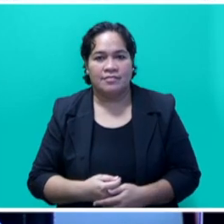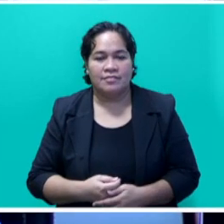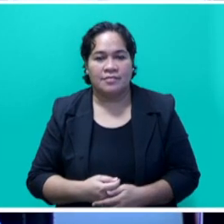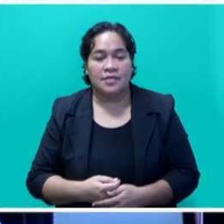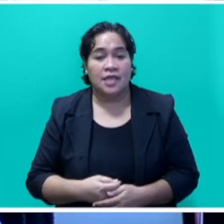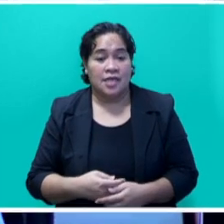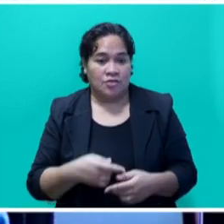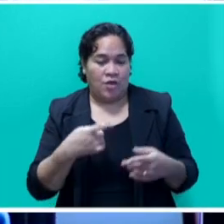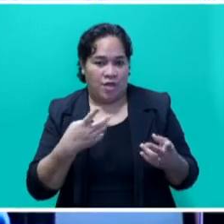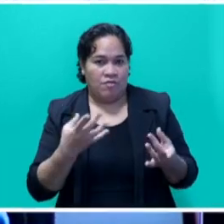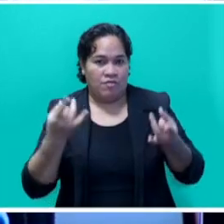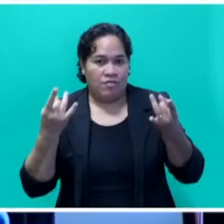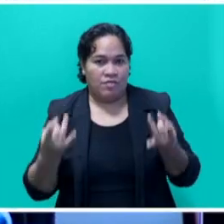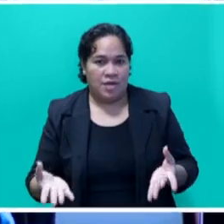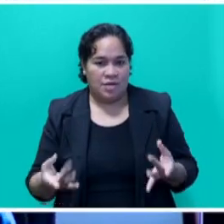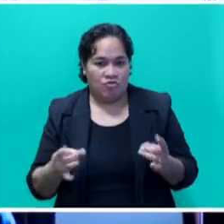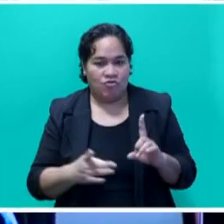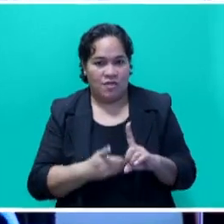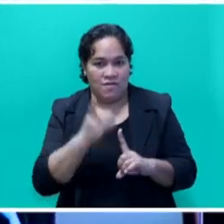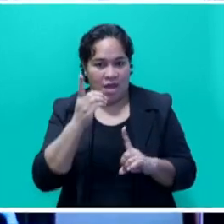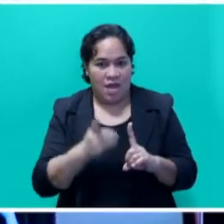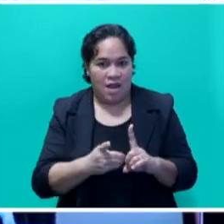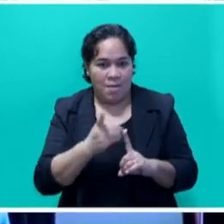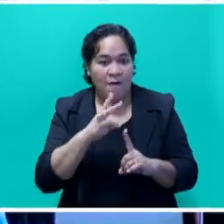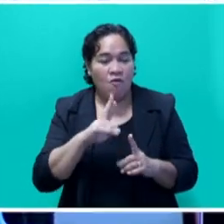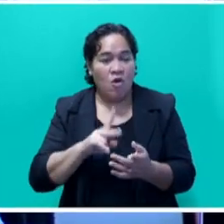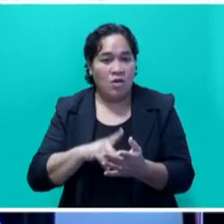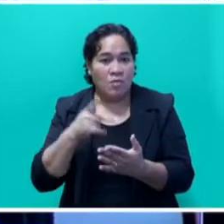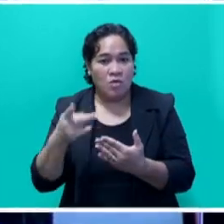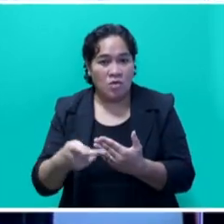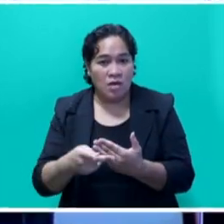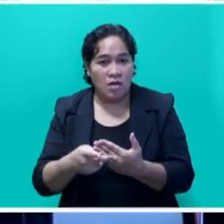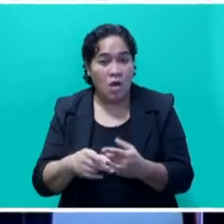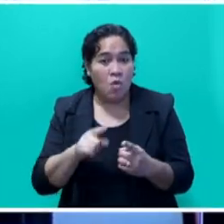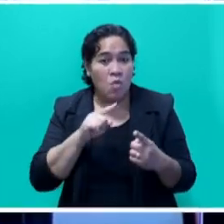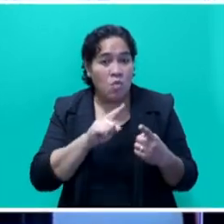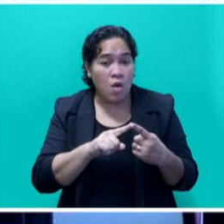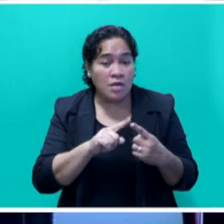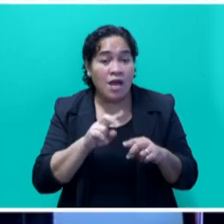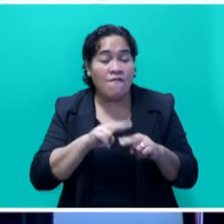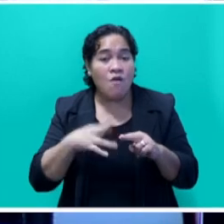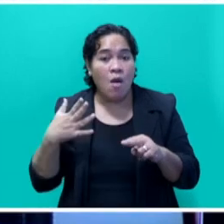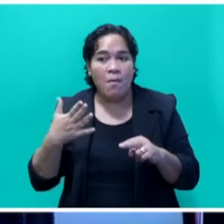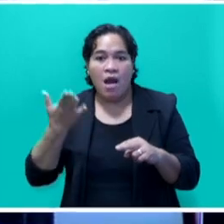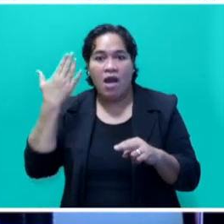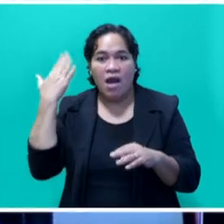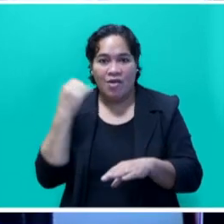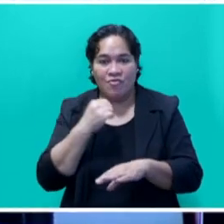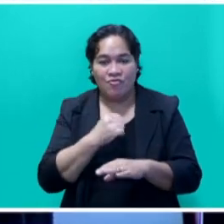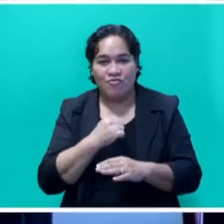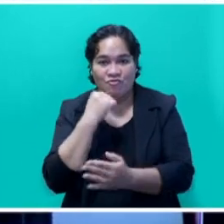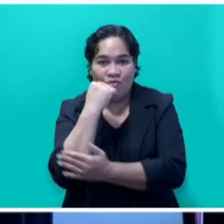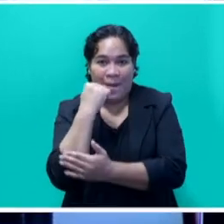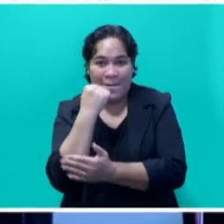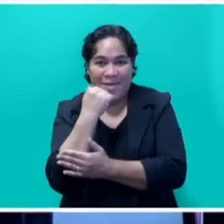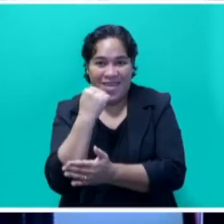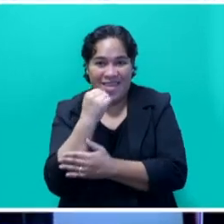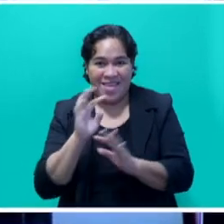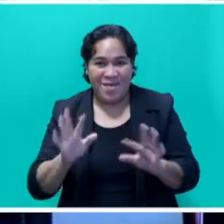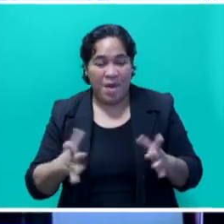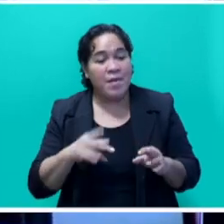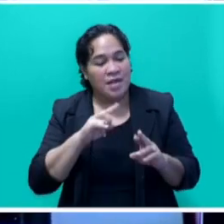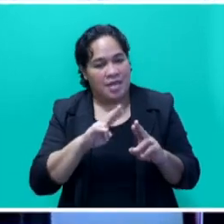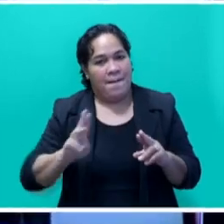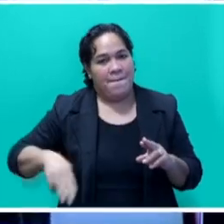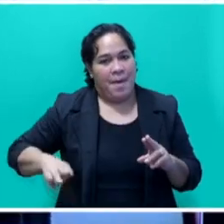land sort of developed under this particular program. One of them is a former rugby player. He is a member of the landowning unit, but